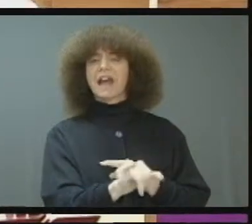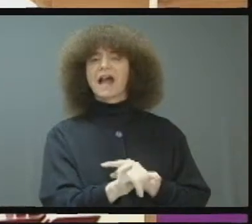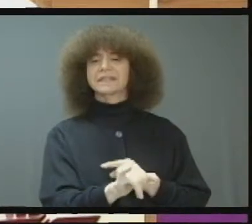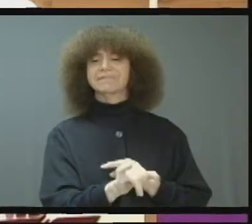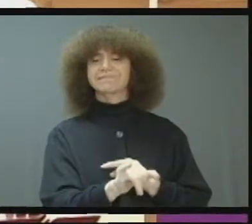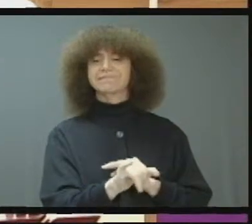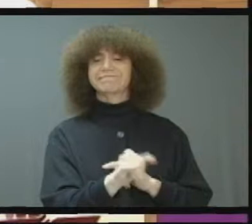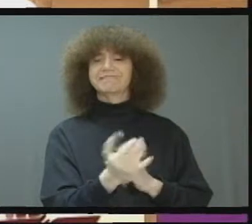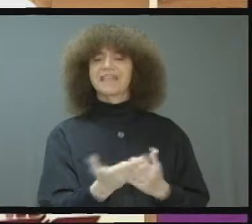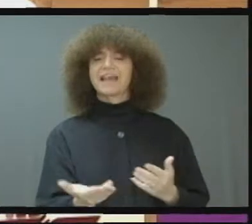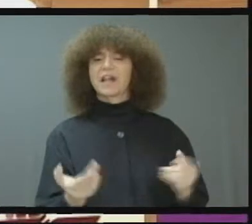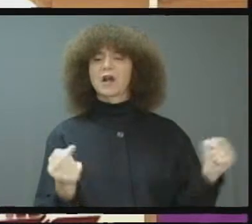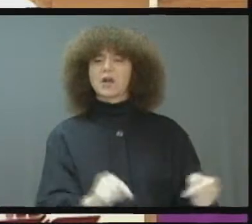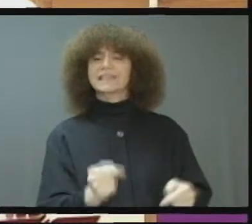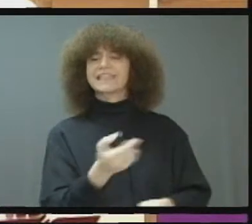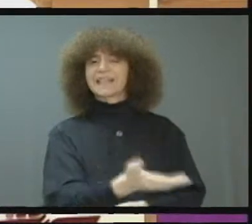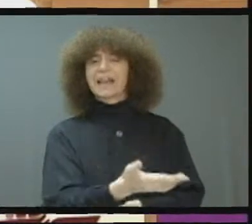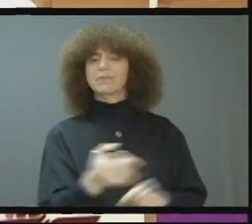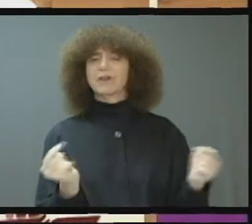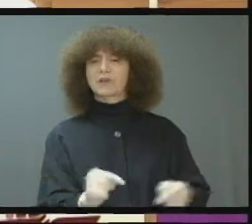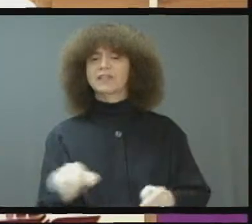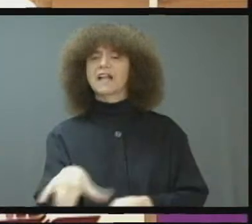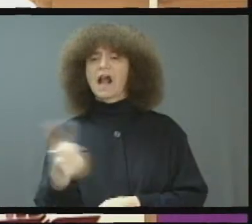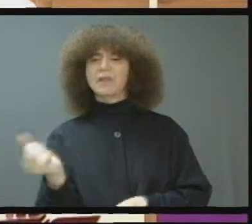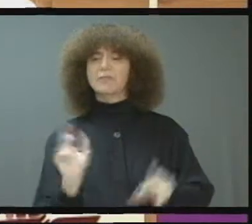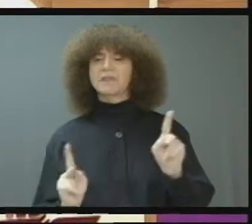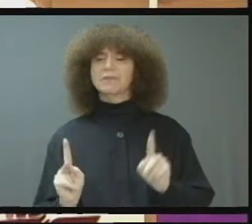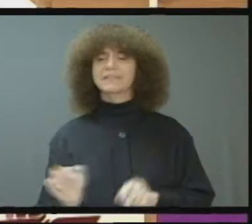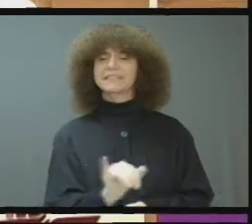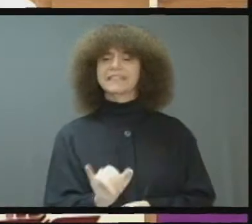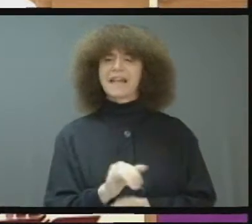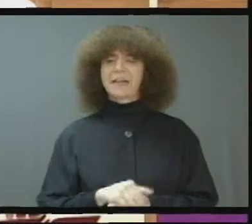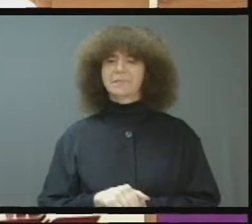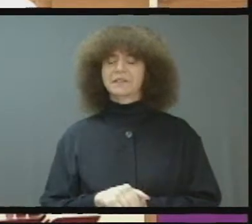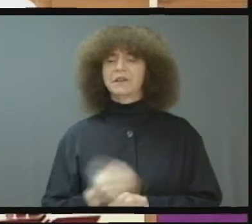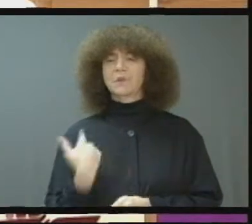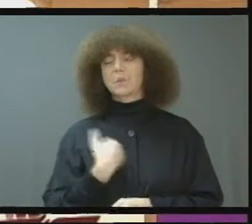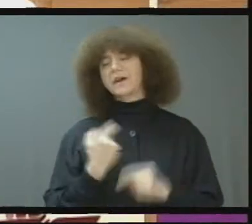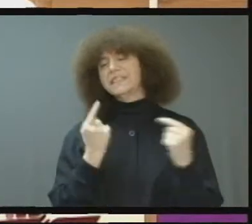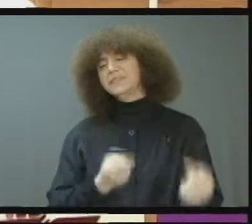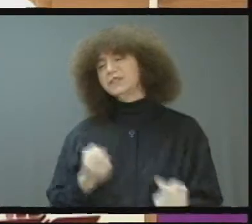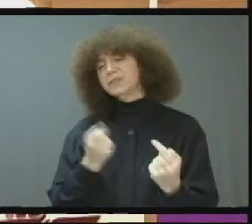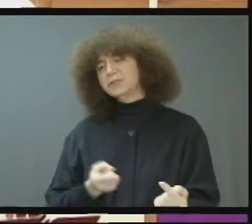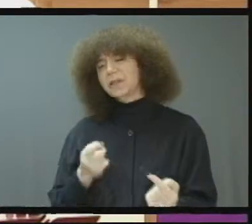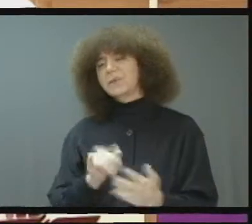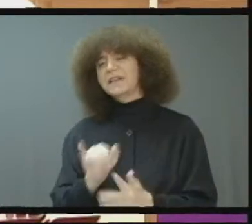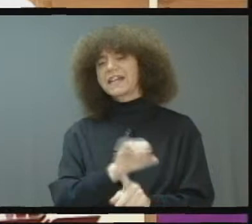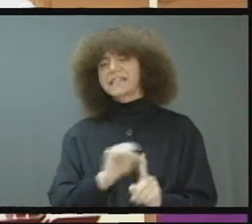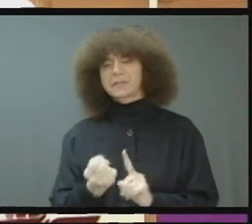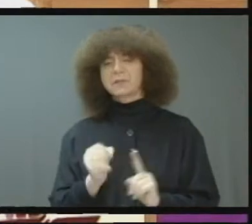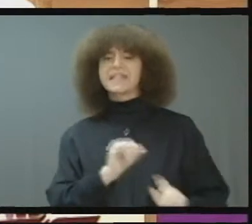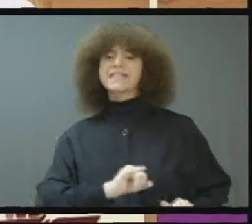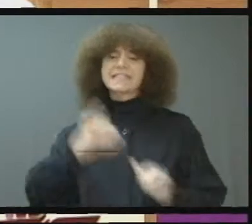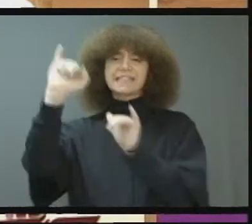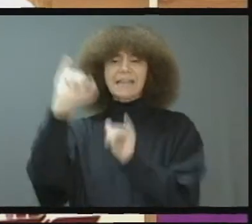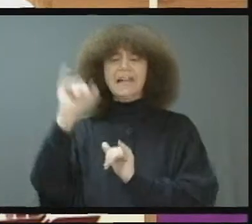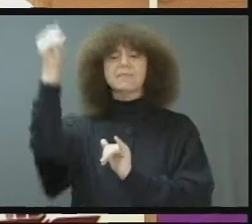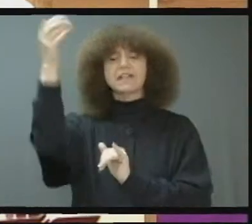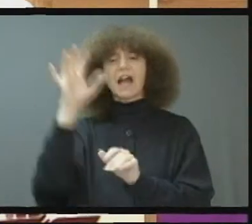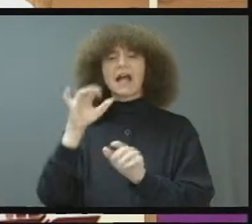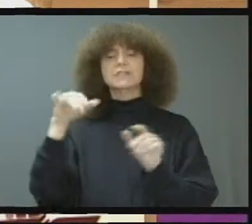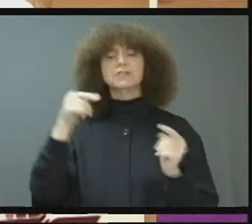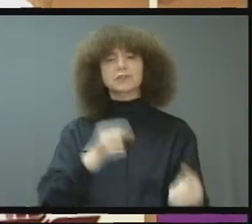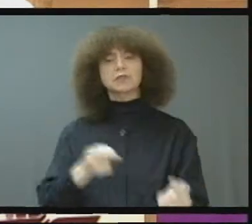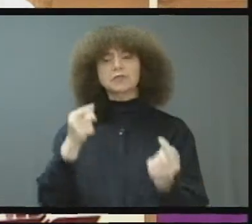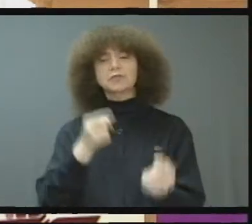them. On top of that, not only do we struggle with this, but God does as well. He showed